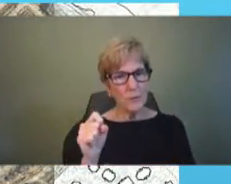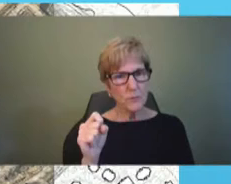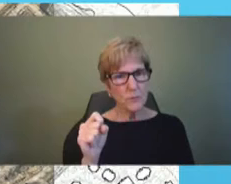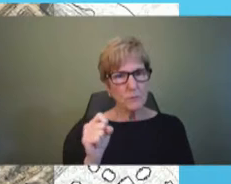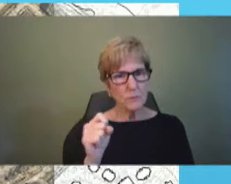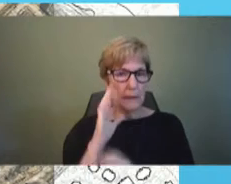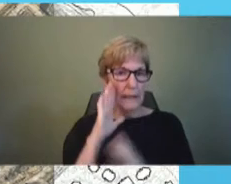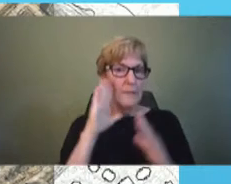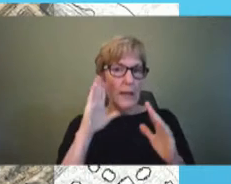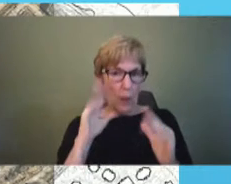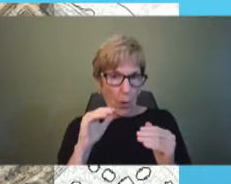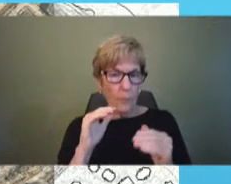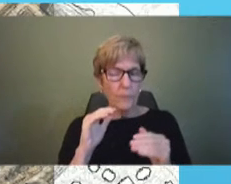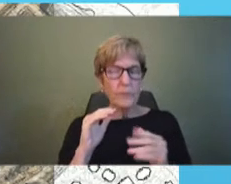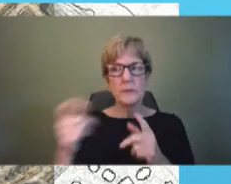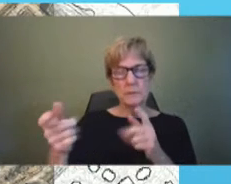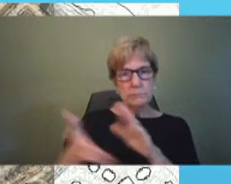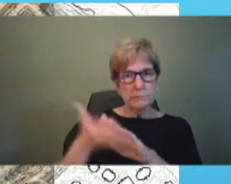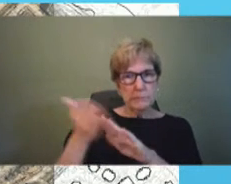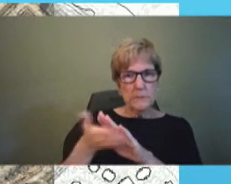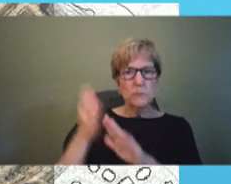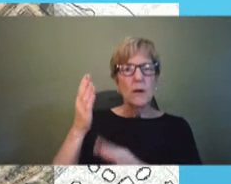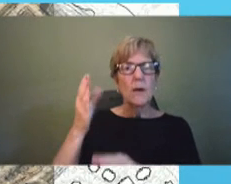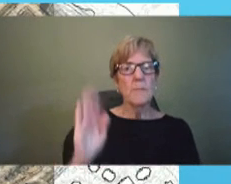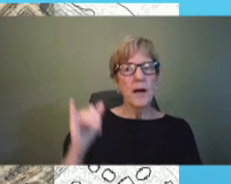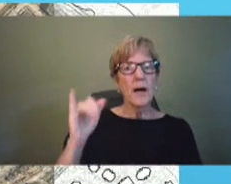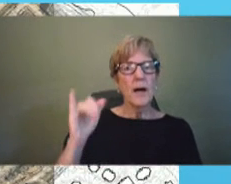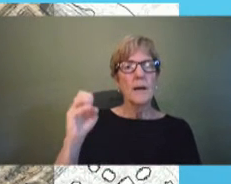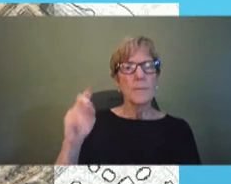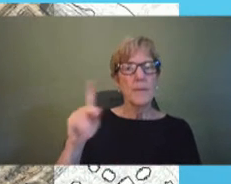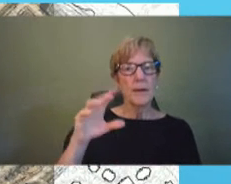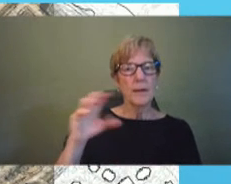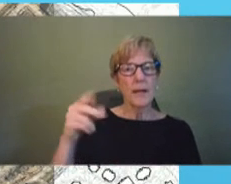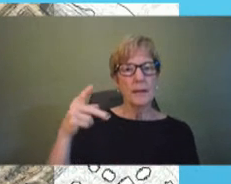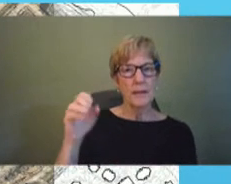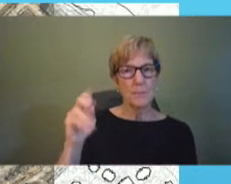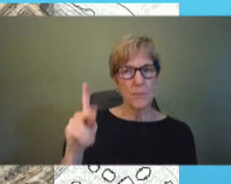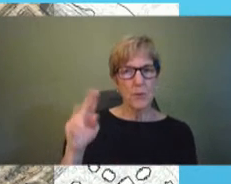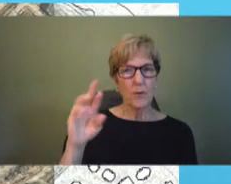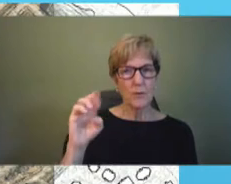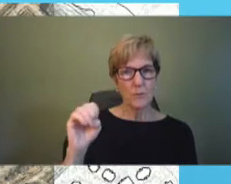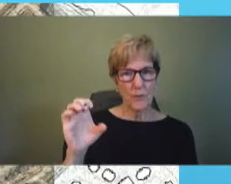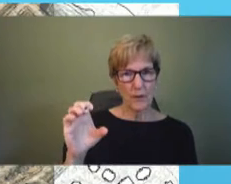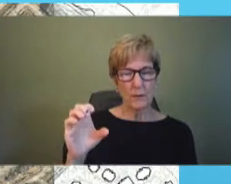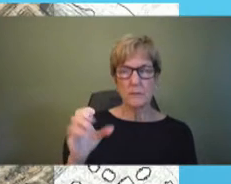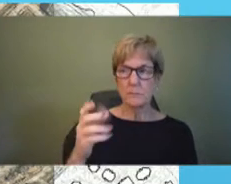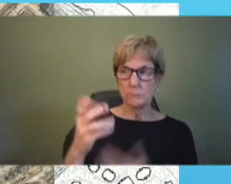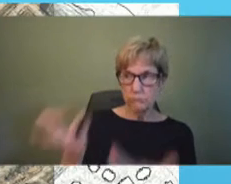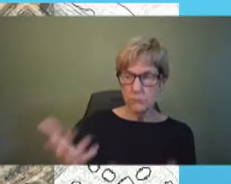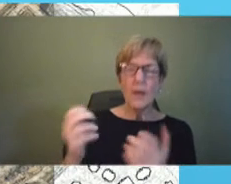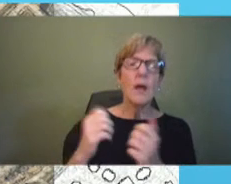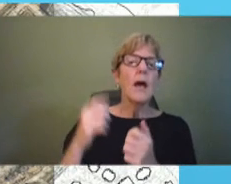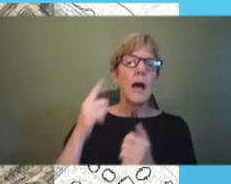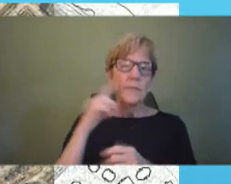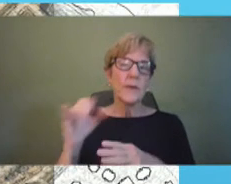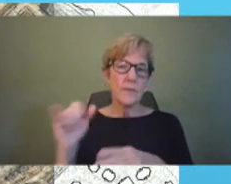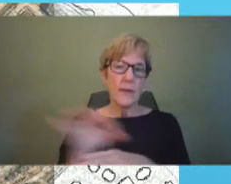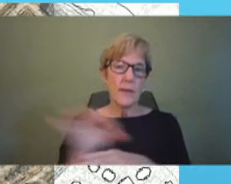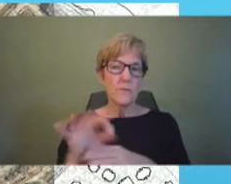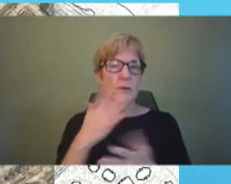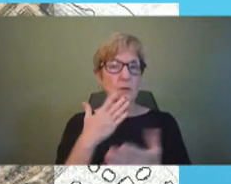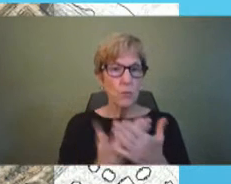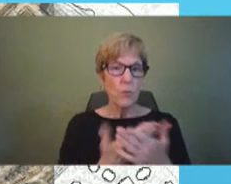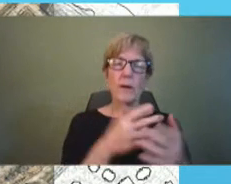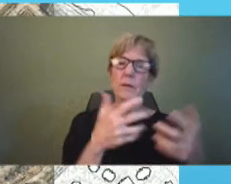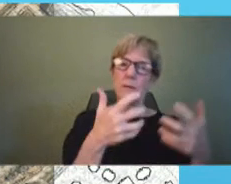be operated by meinberg County Parks and wreck um certainly would be contributed to them and we think that will function well with the school facility